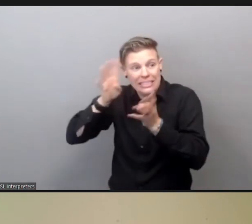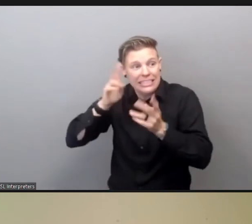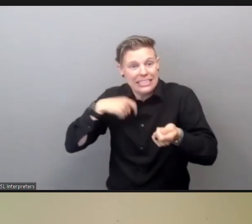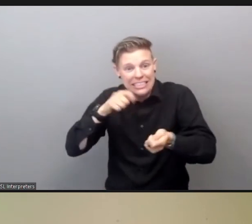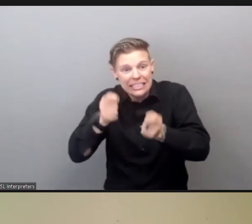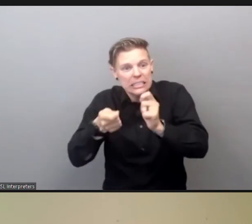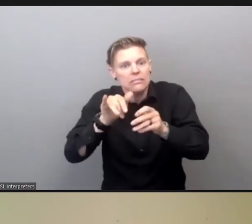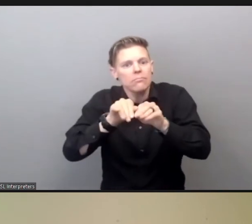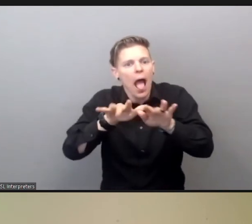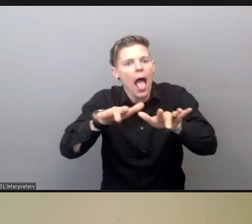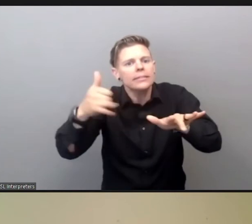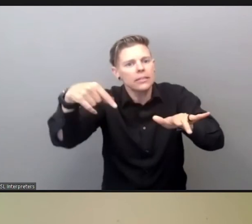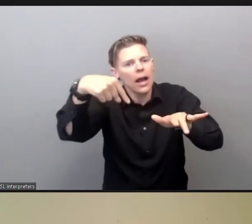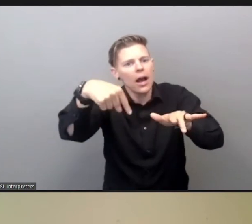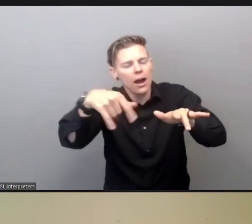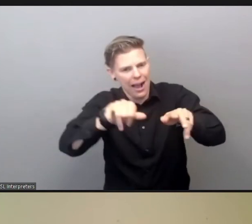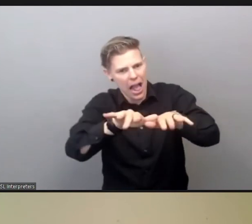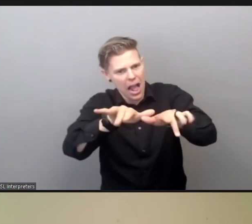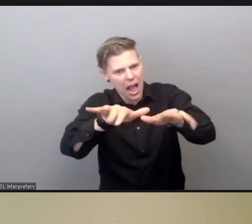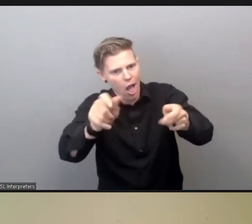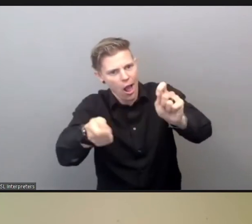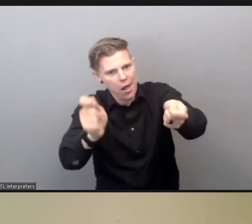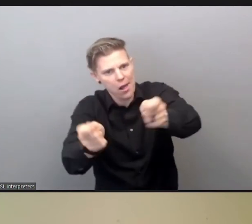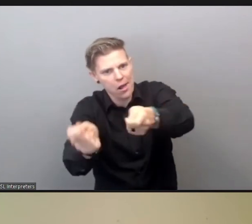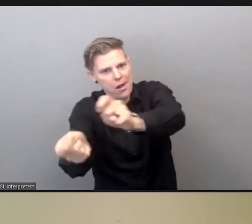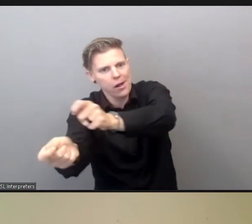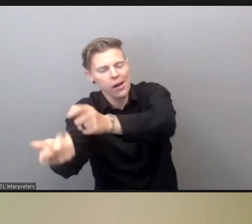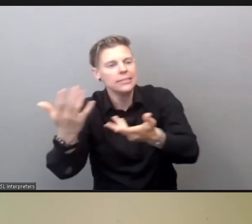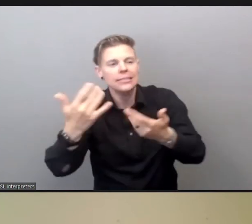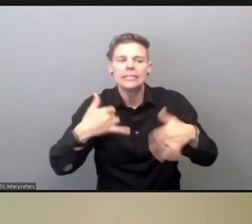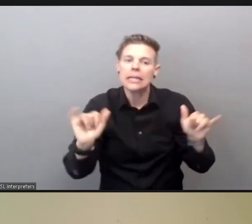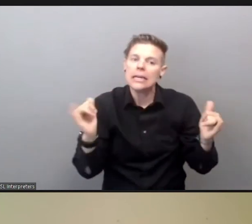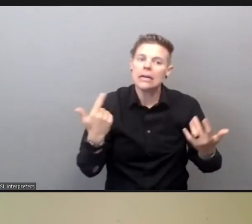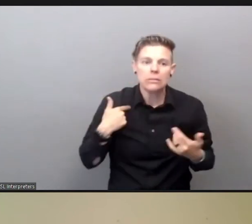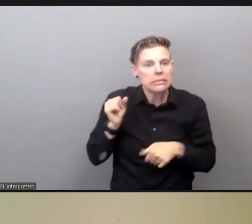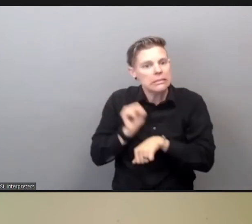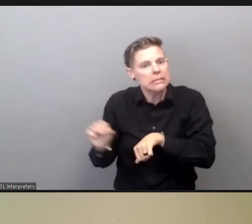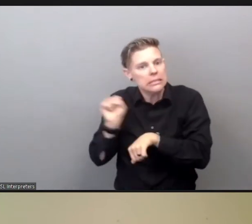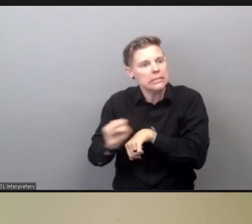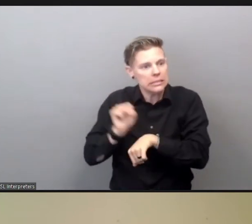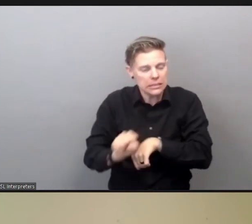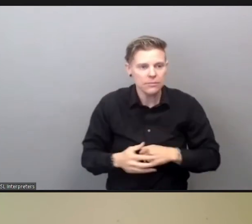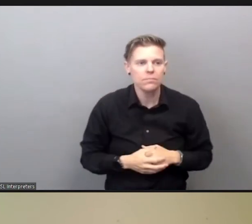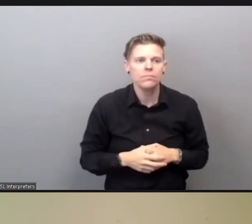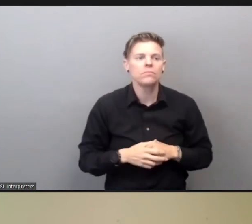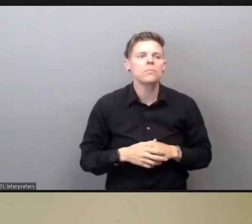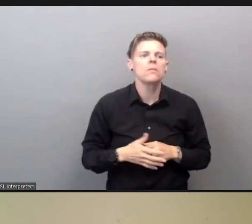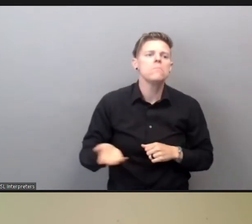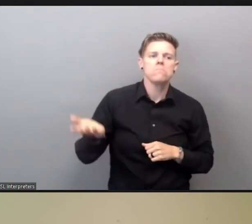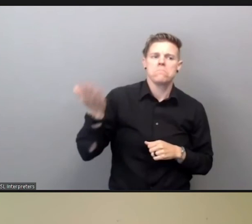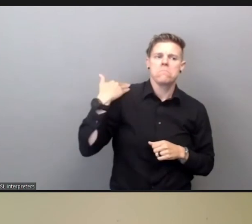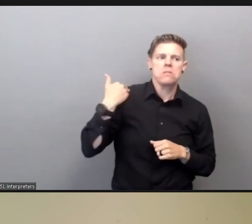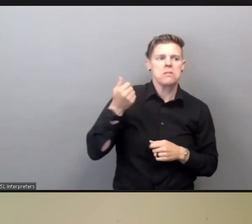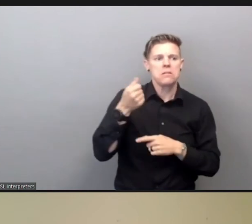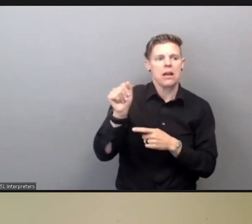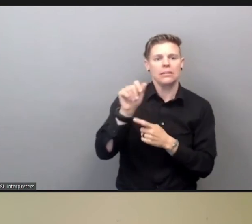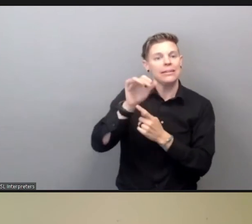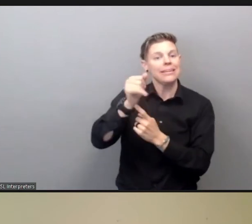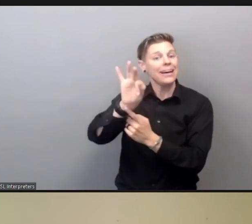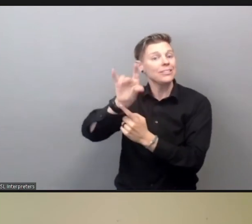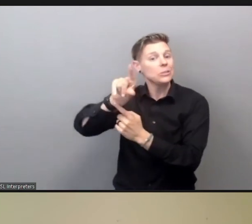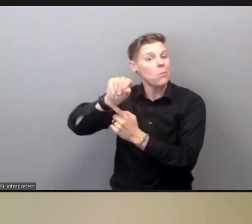keep up the fight. I think people in 1920 when the great influenza pandemic that